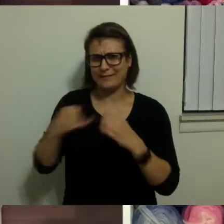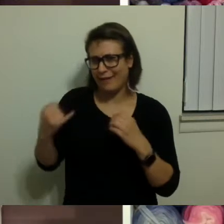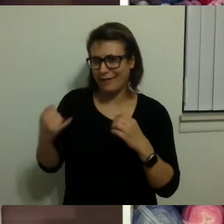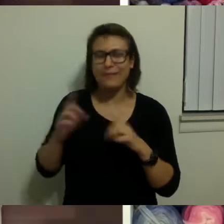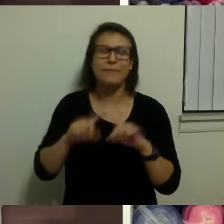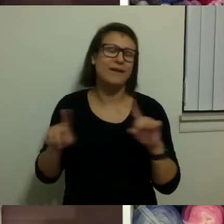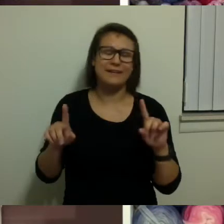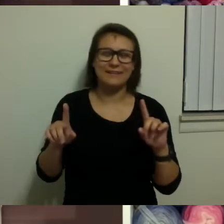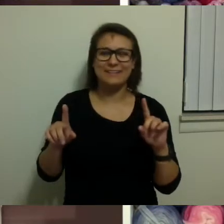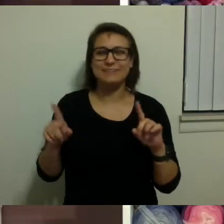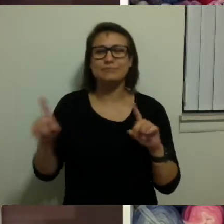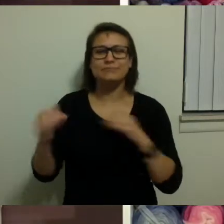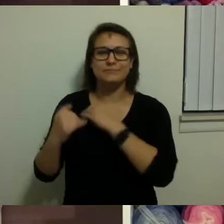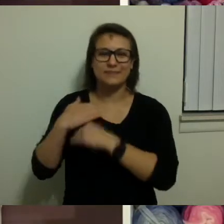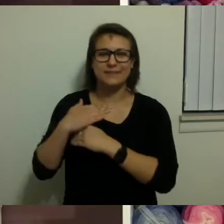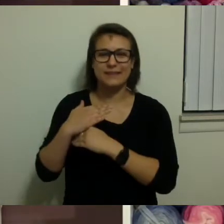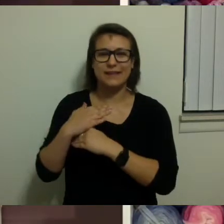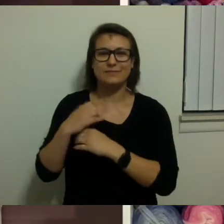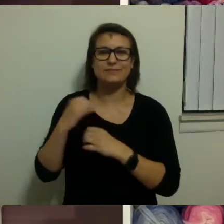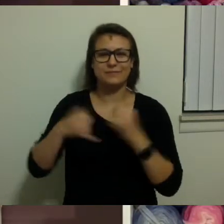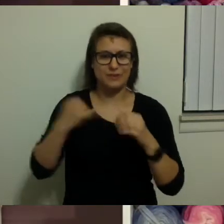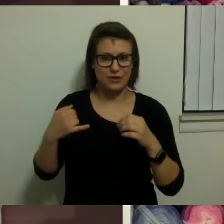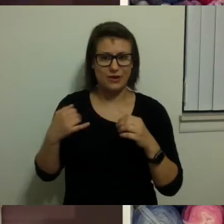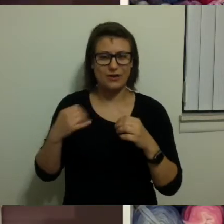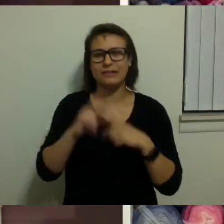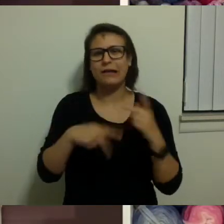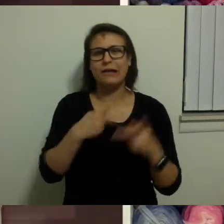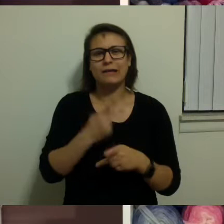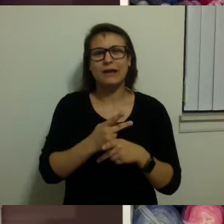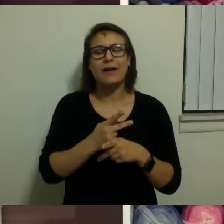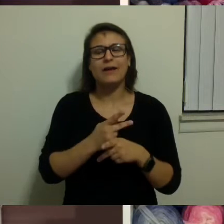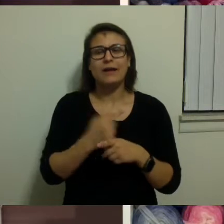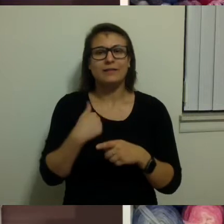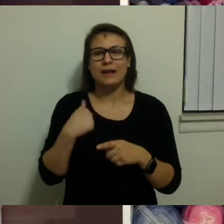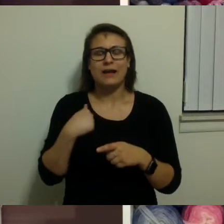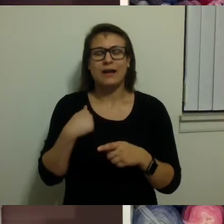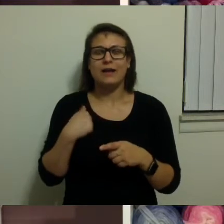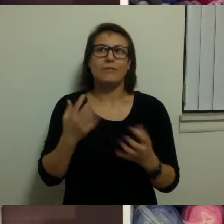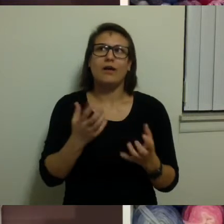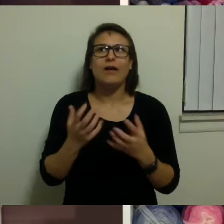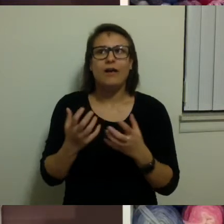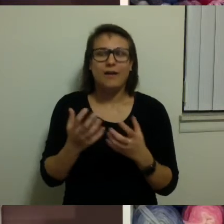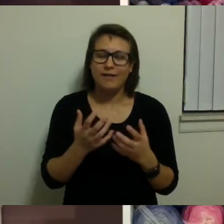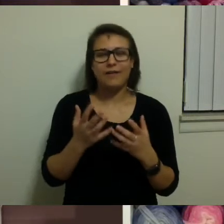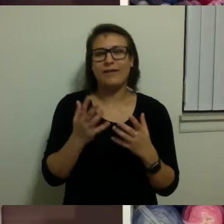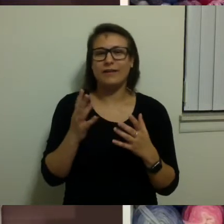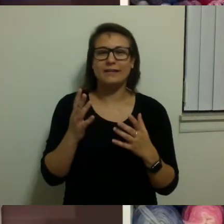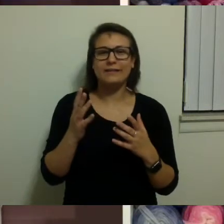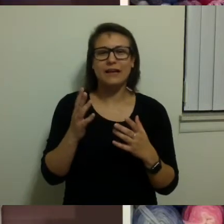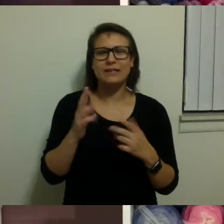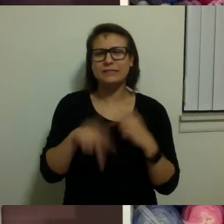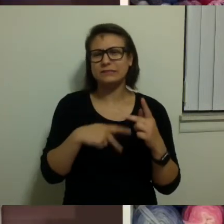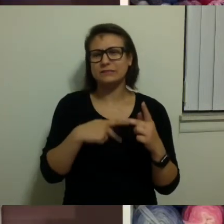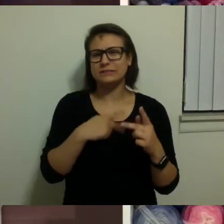But, but she did also send, yarn that I have been dying for, and it's